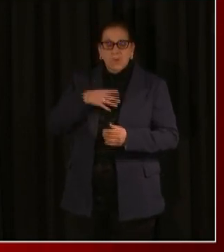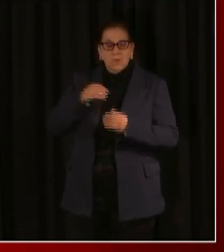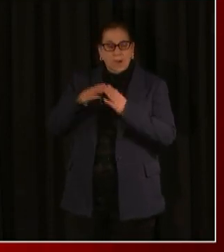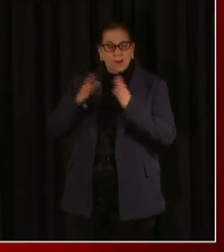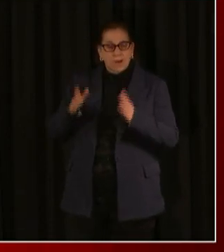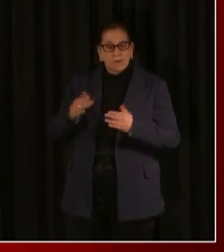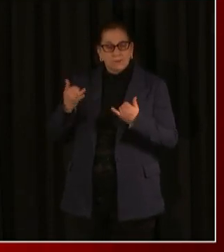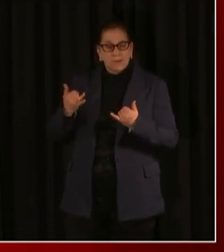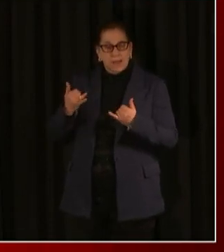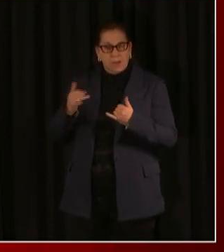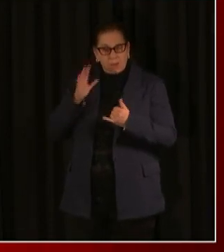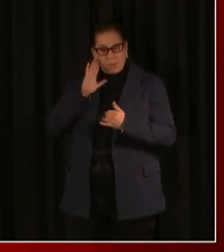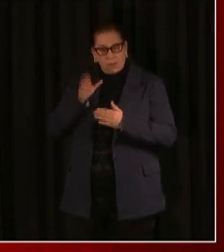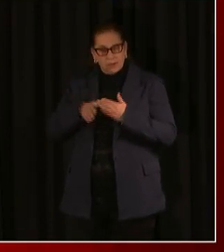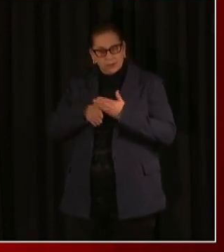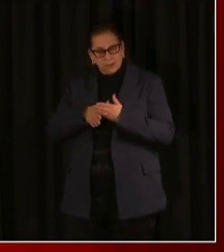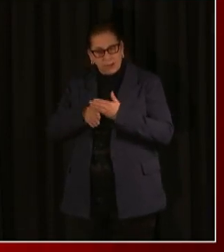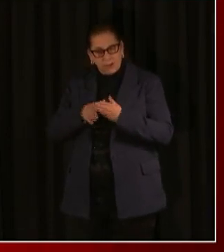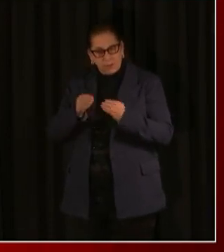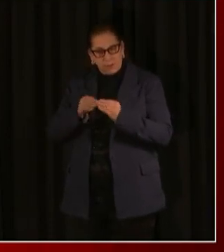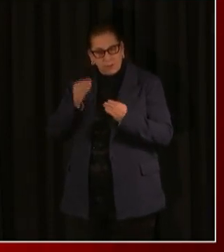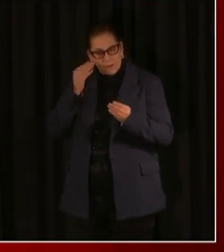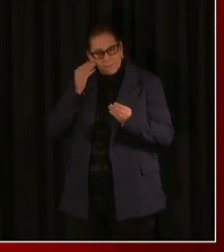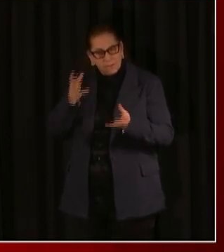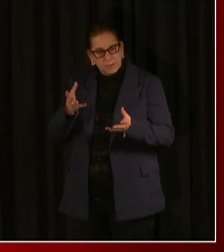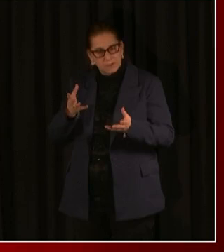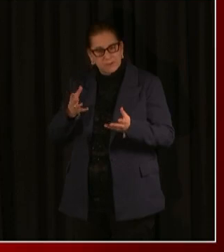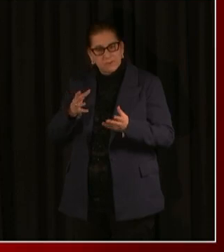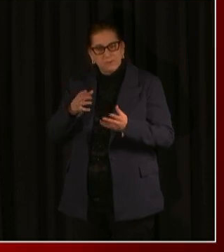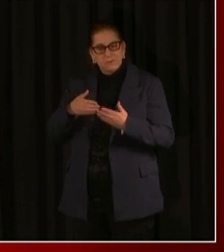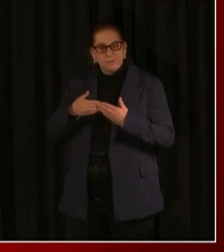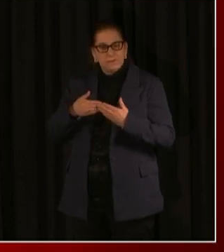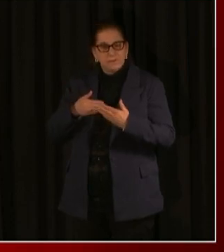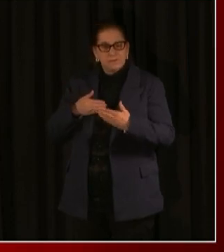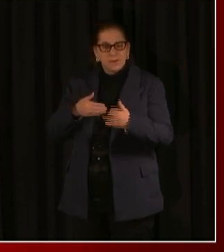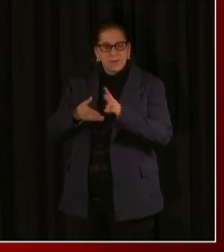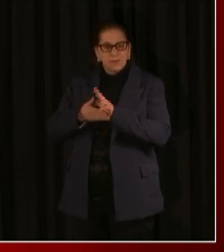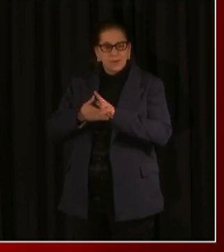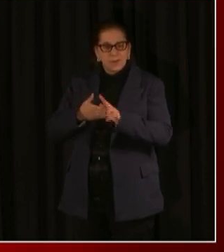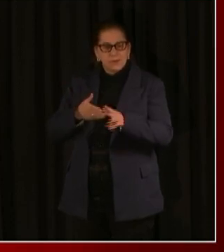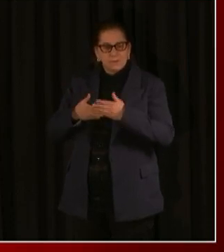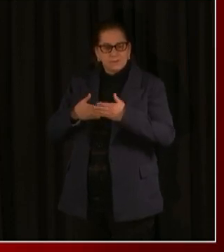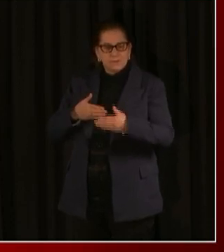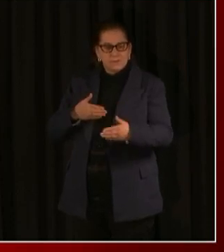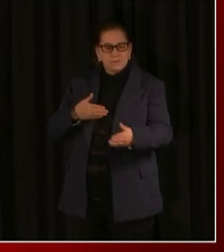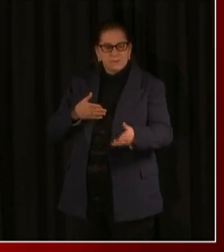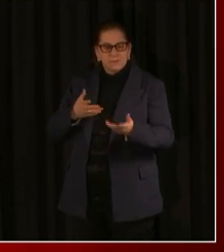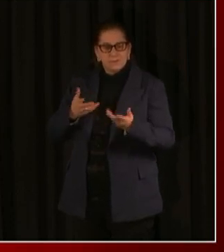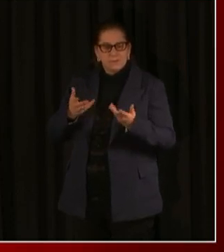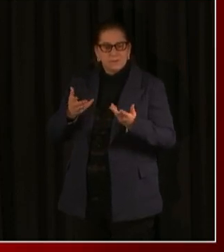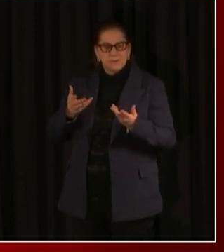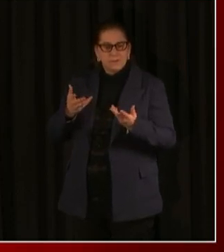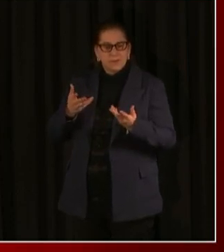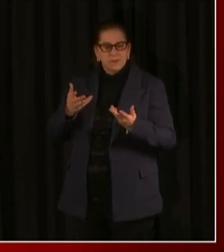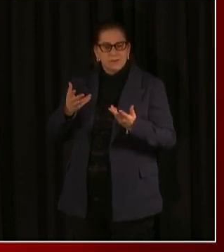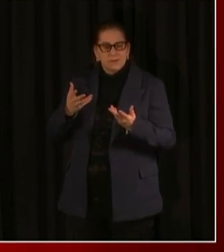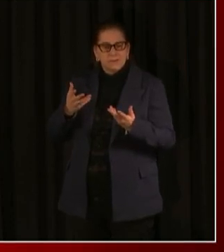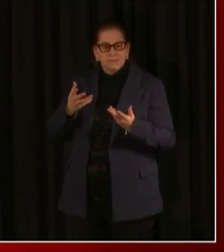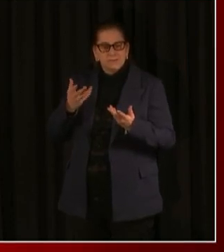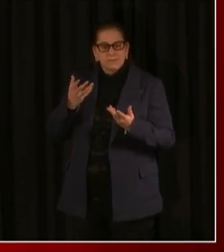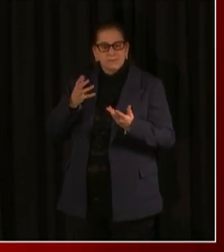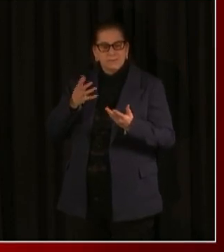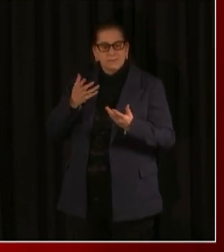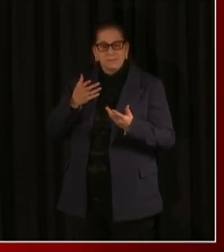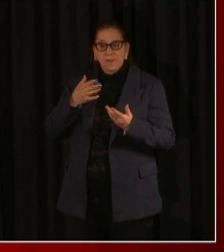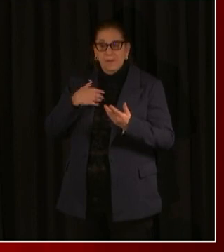about allotments for the next 3 weeks, if DC Health had an estimate for when we'll be moving into the next